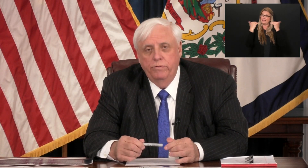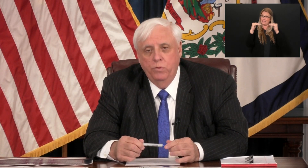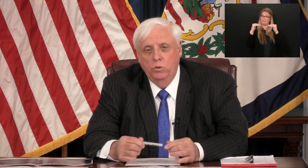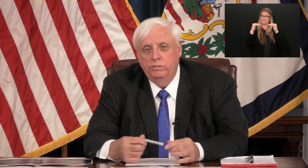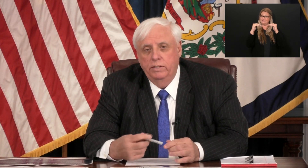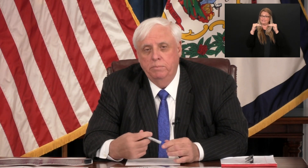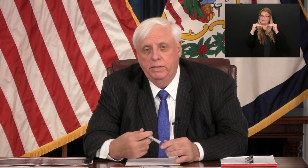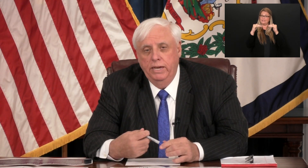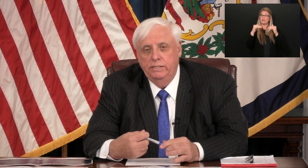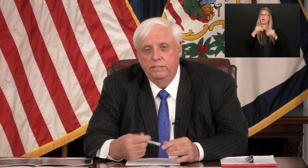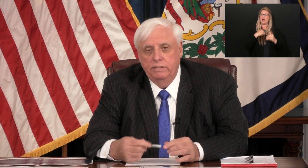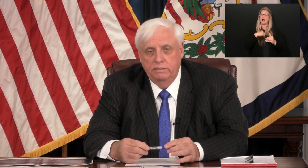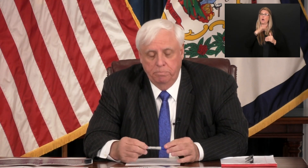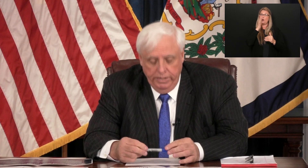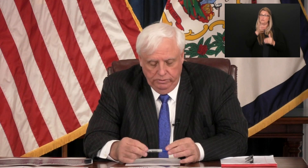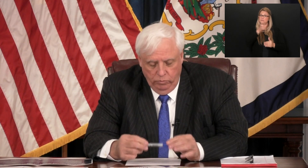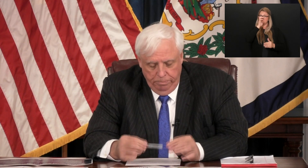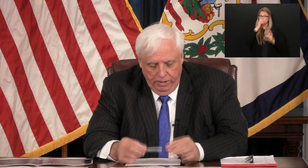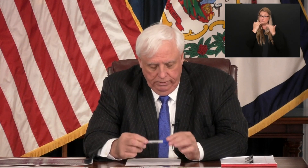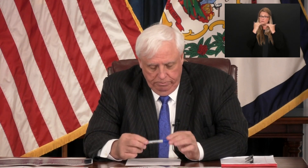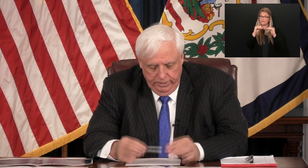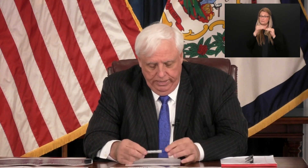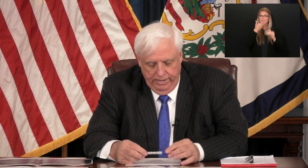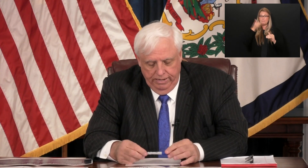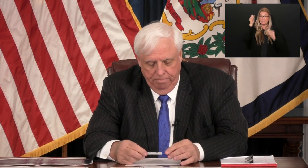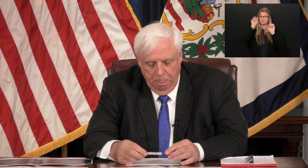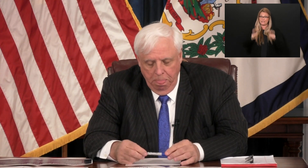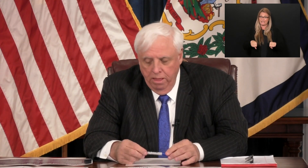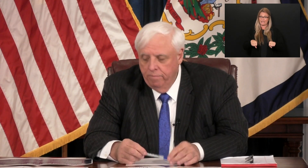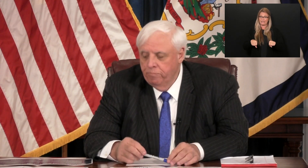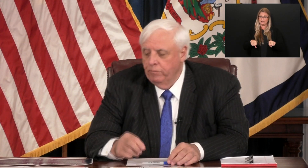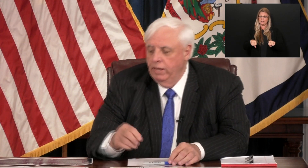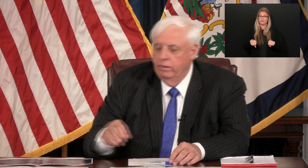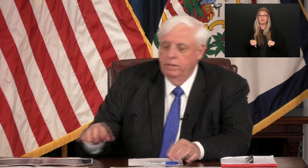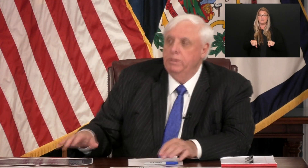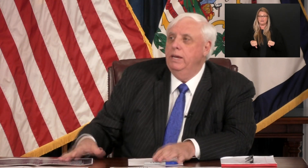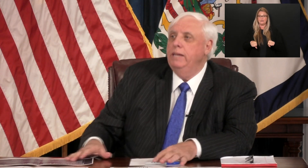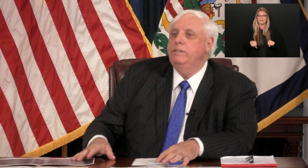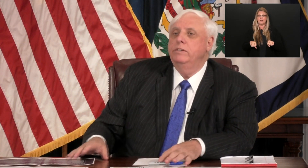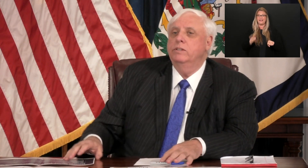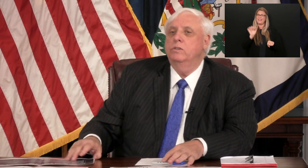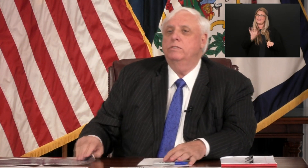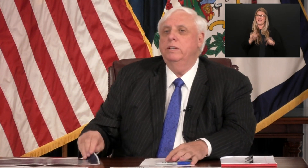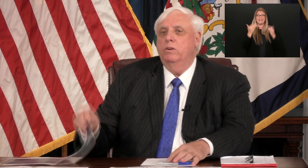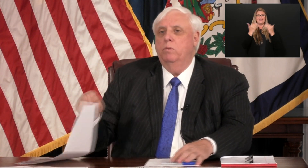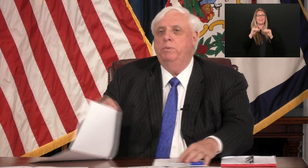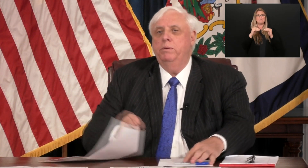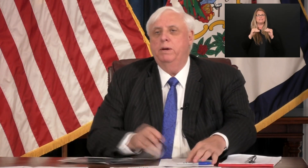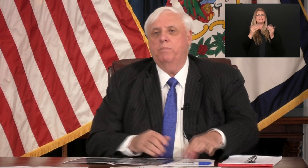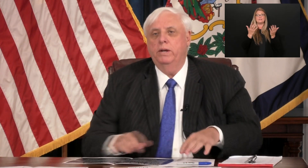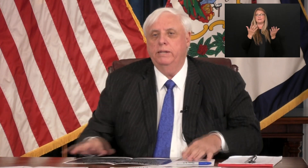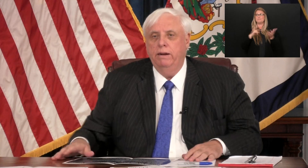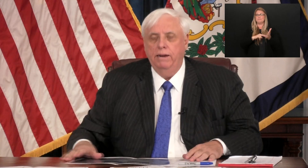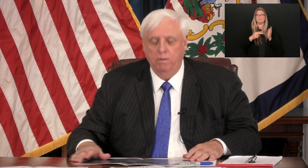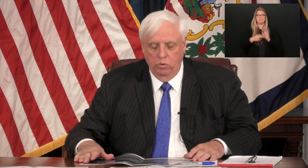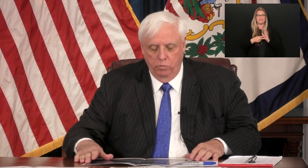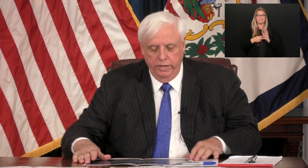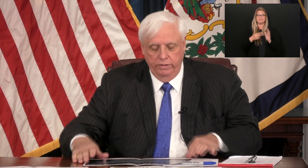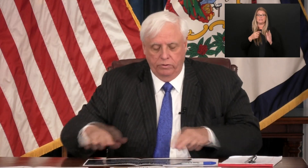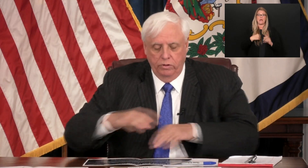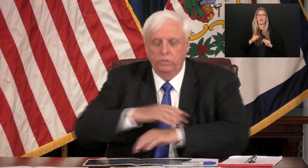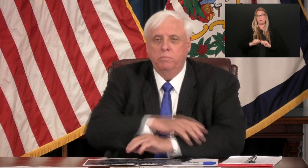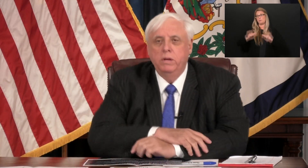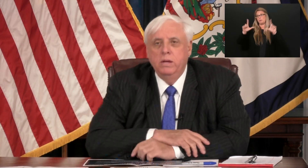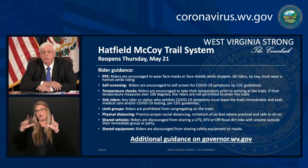to enforce the limitations as best we possibly can. And the limitations, you're going to see, they're going to put them up right there, and I'm going to